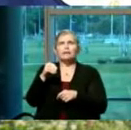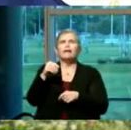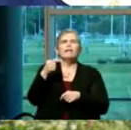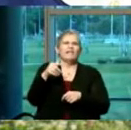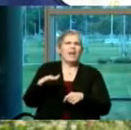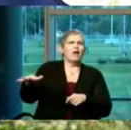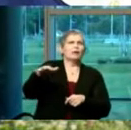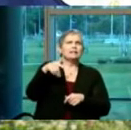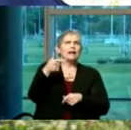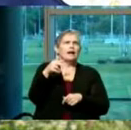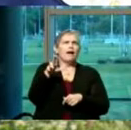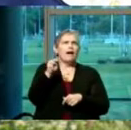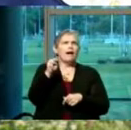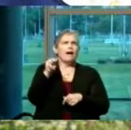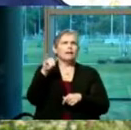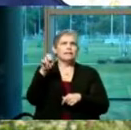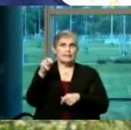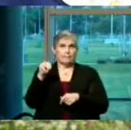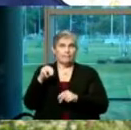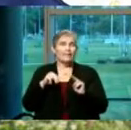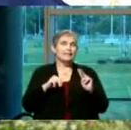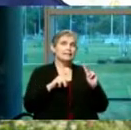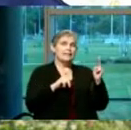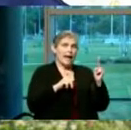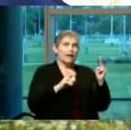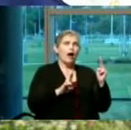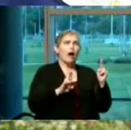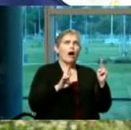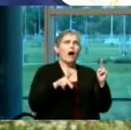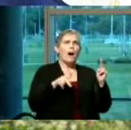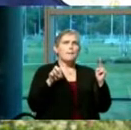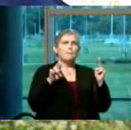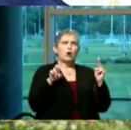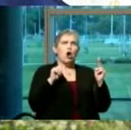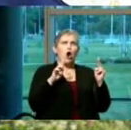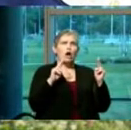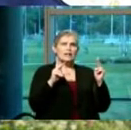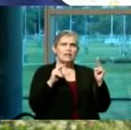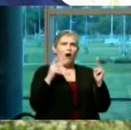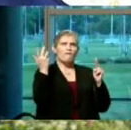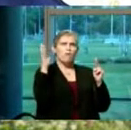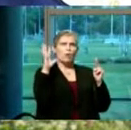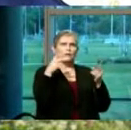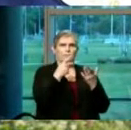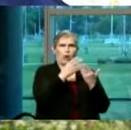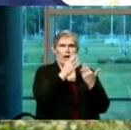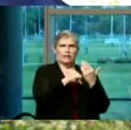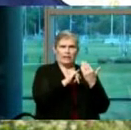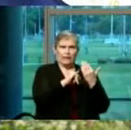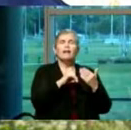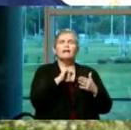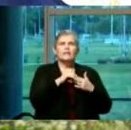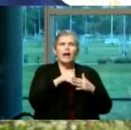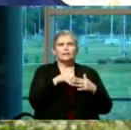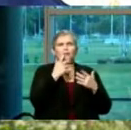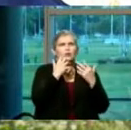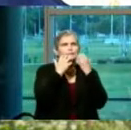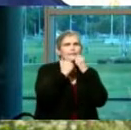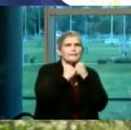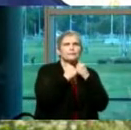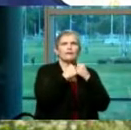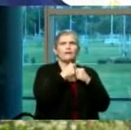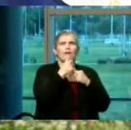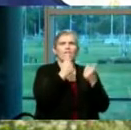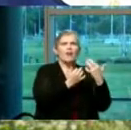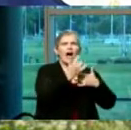River. The other project is the Upper Arkansas Forest Fund project, which is designed to reduce the risk of severe fires in the